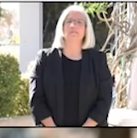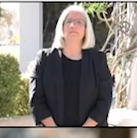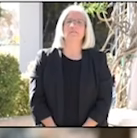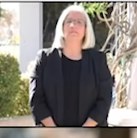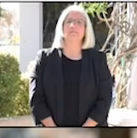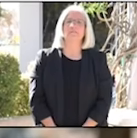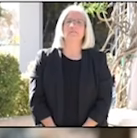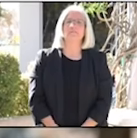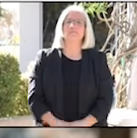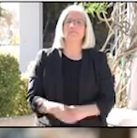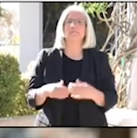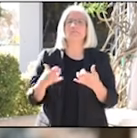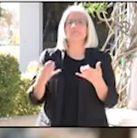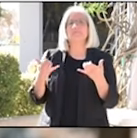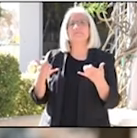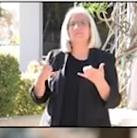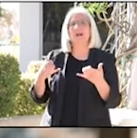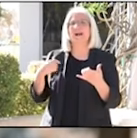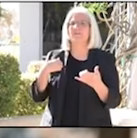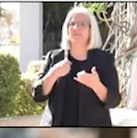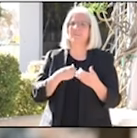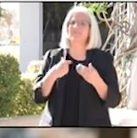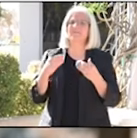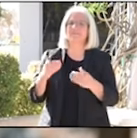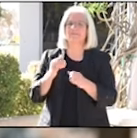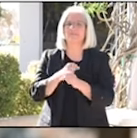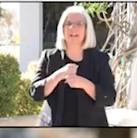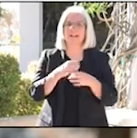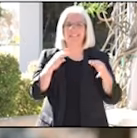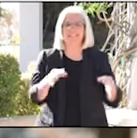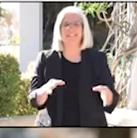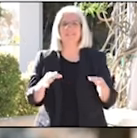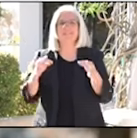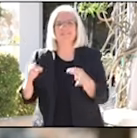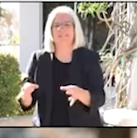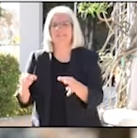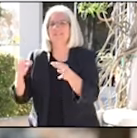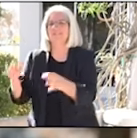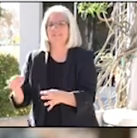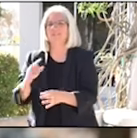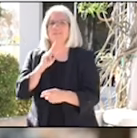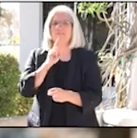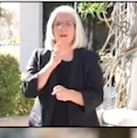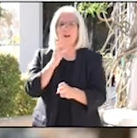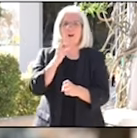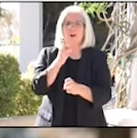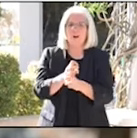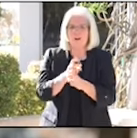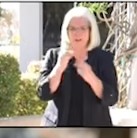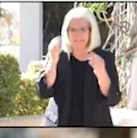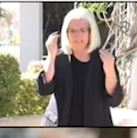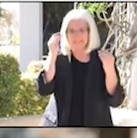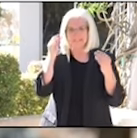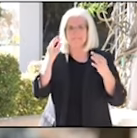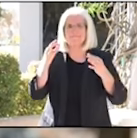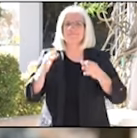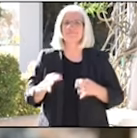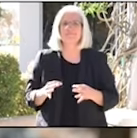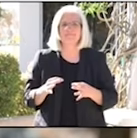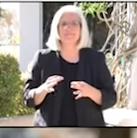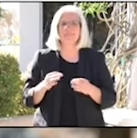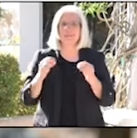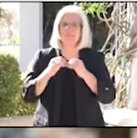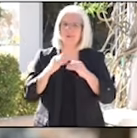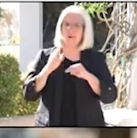today are extraordinarily difficult ones, far more difficult than they were when we made similar decisions